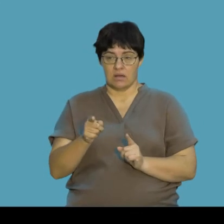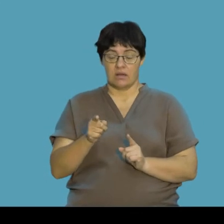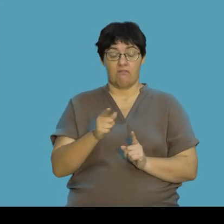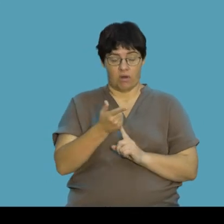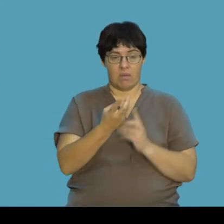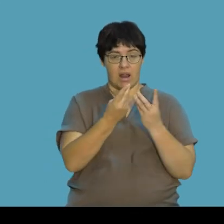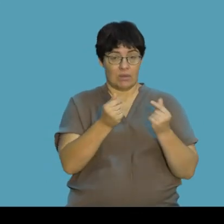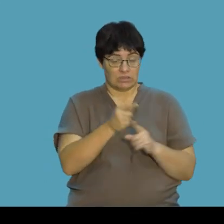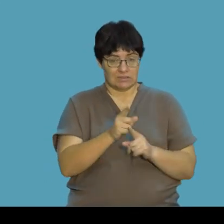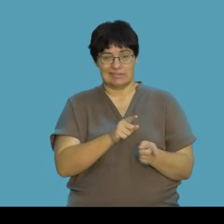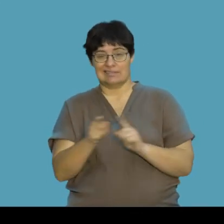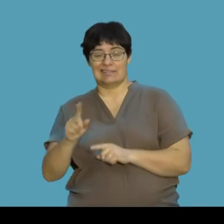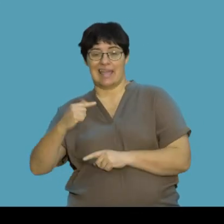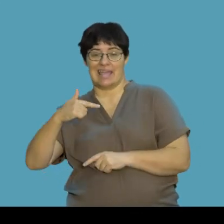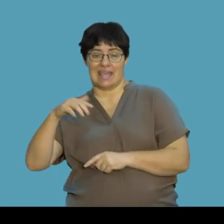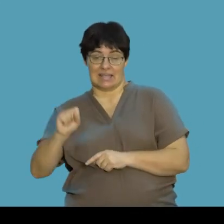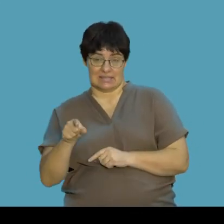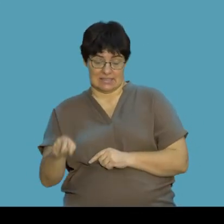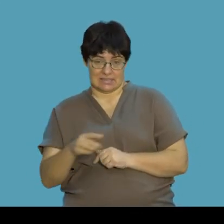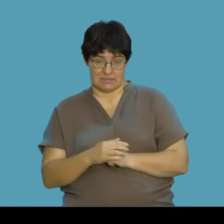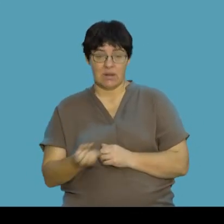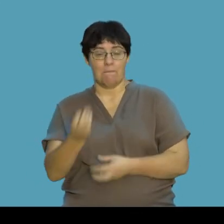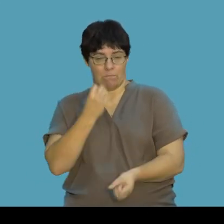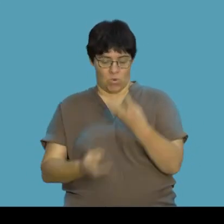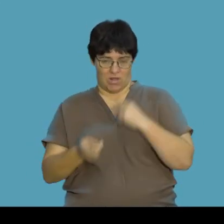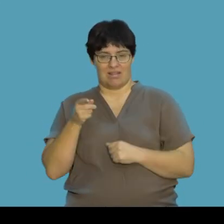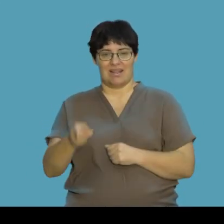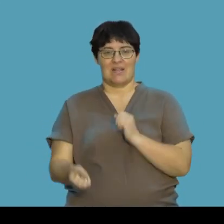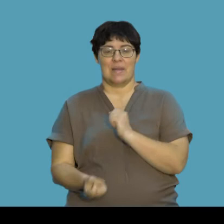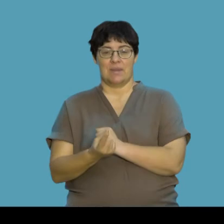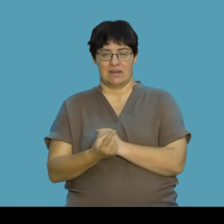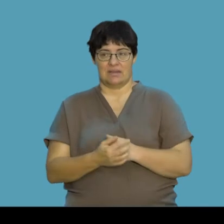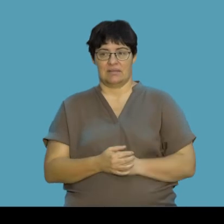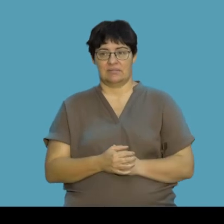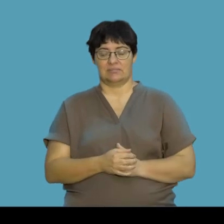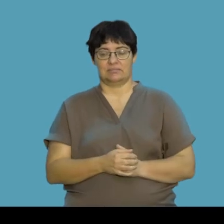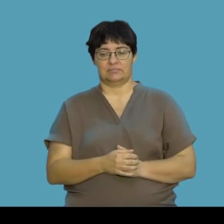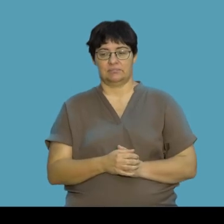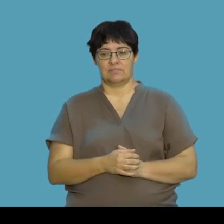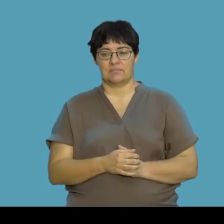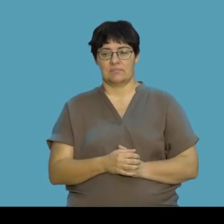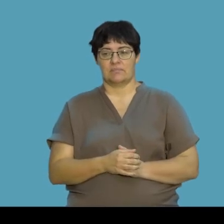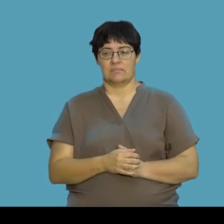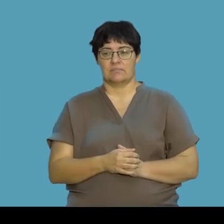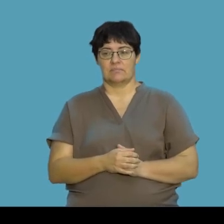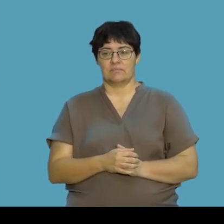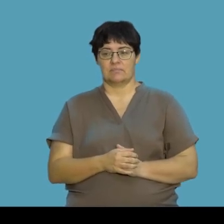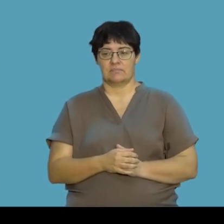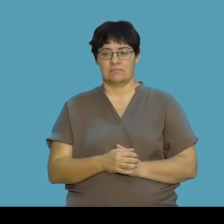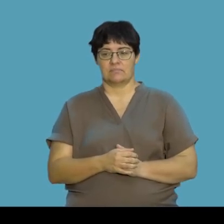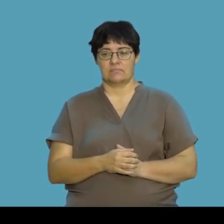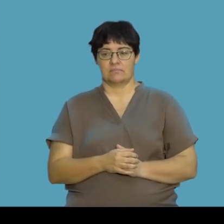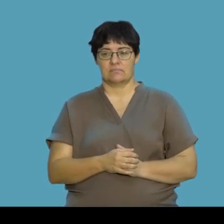the substance actually was boiling. So this is actually the boiling point, okay? So this is boiling as